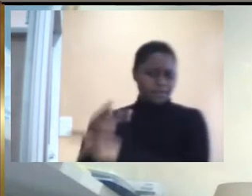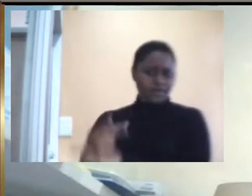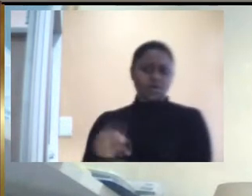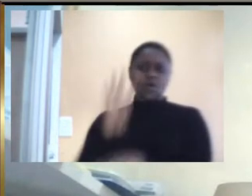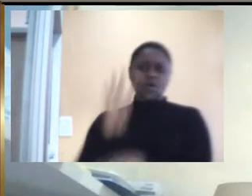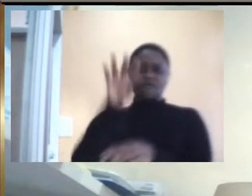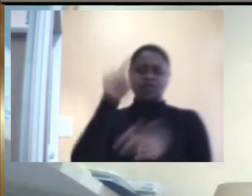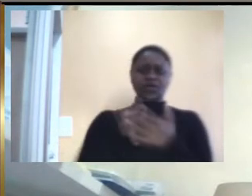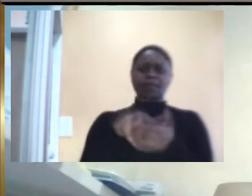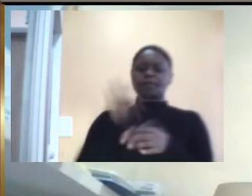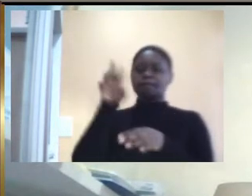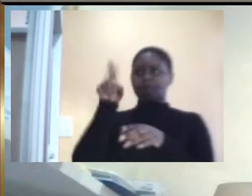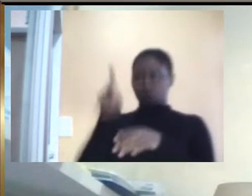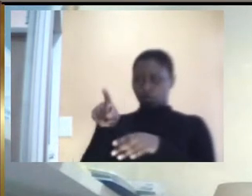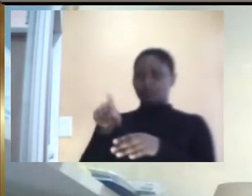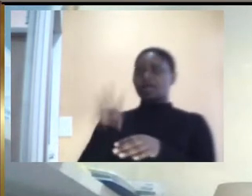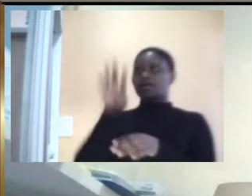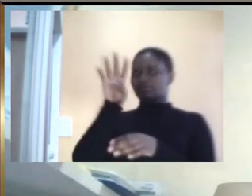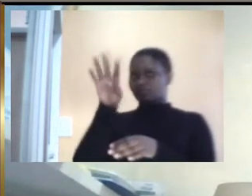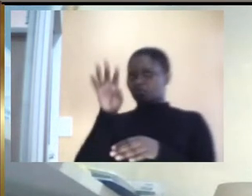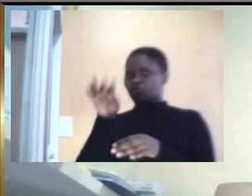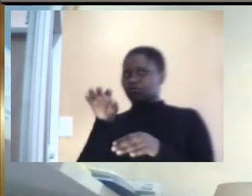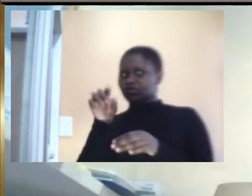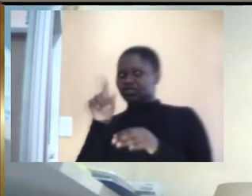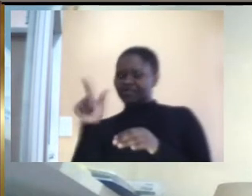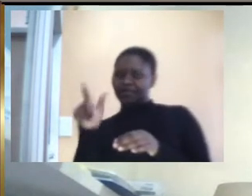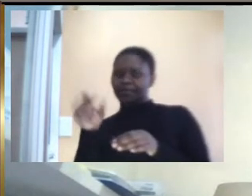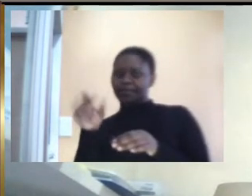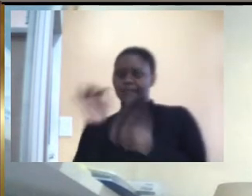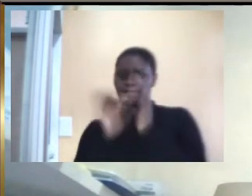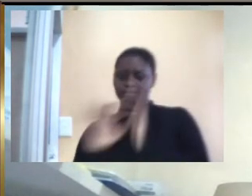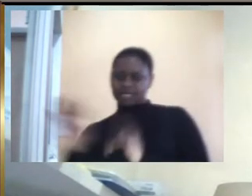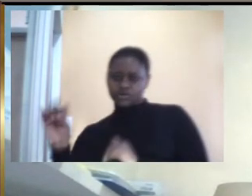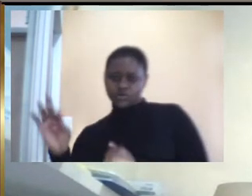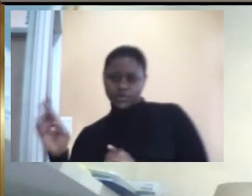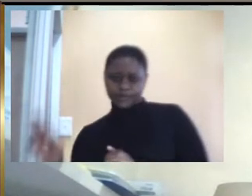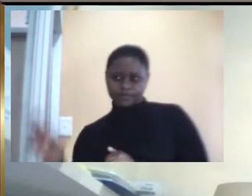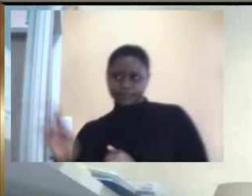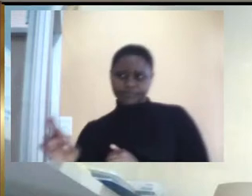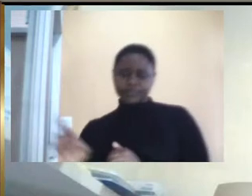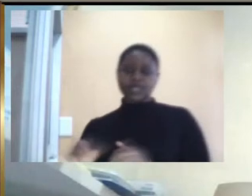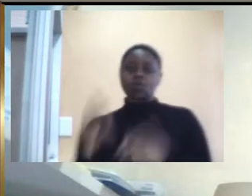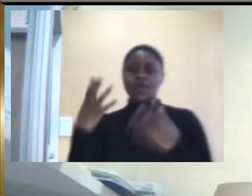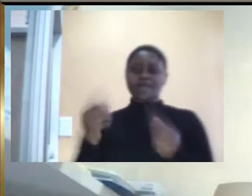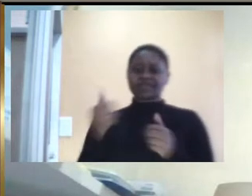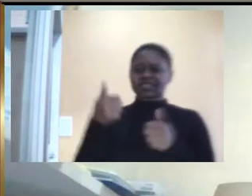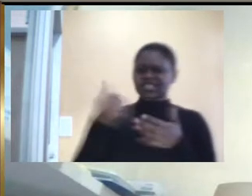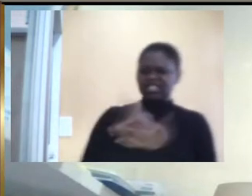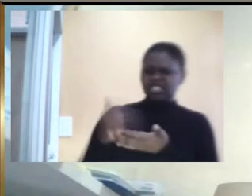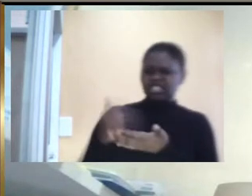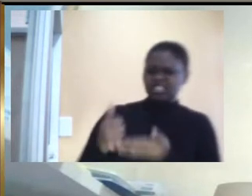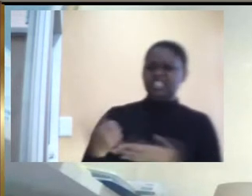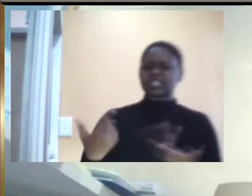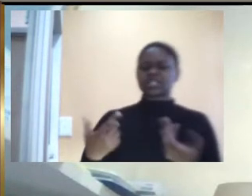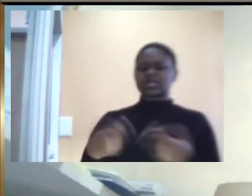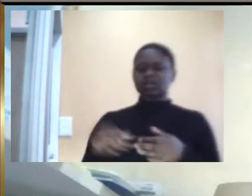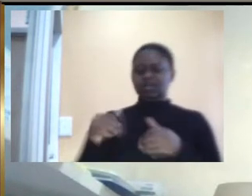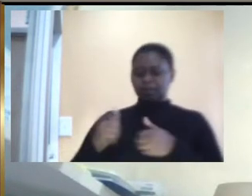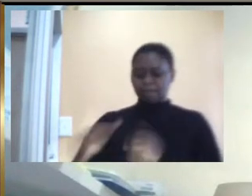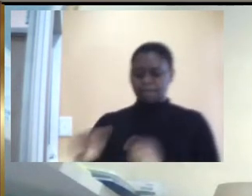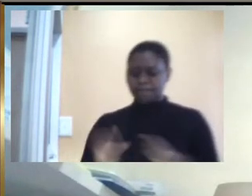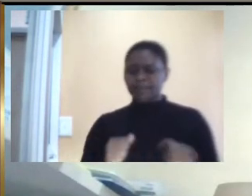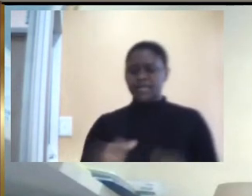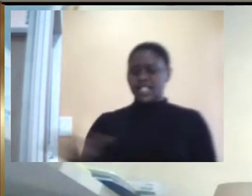15.1 to 12.7 million is regrettable. Honourable MEC, there are six barriers associated with sustainable land